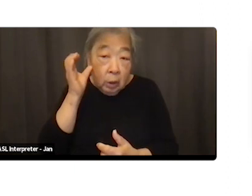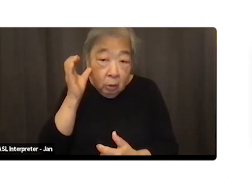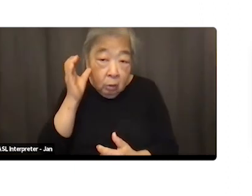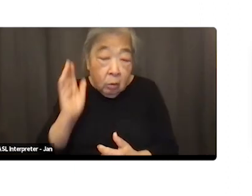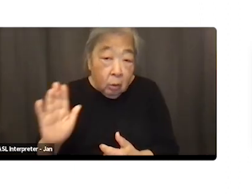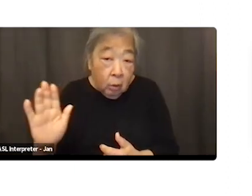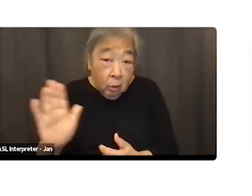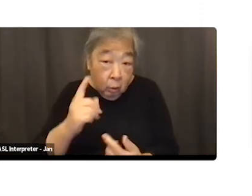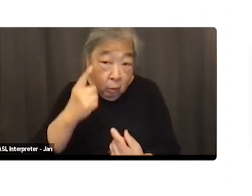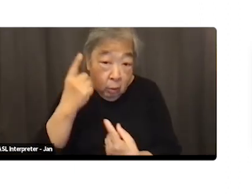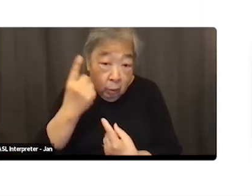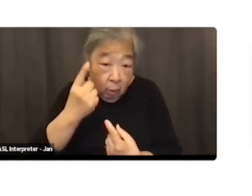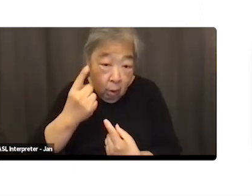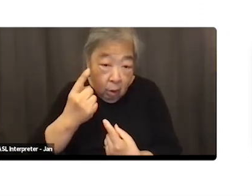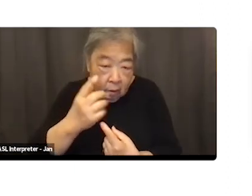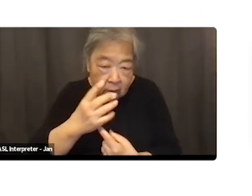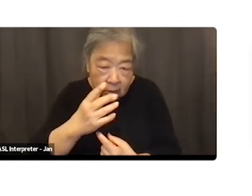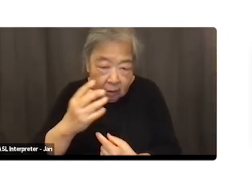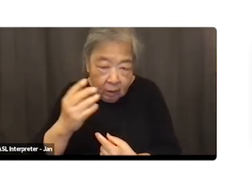and